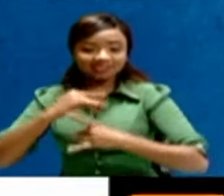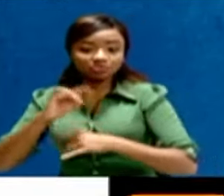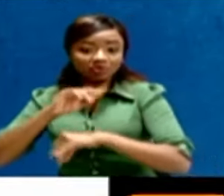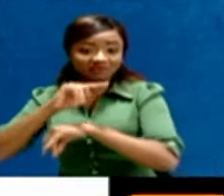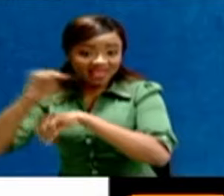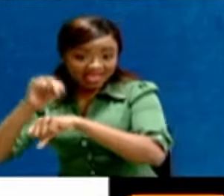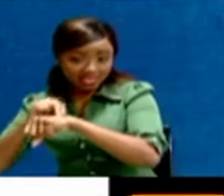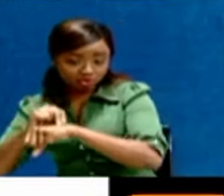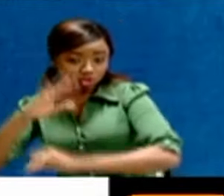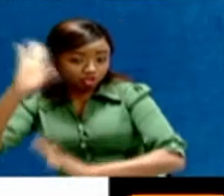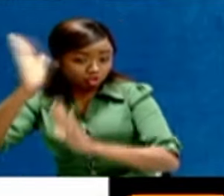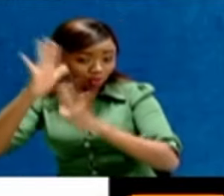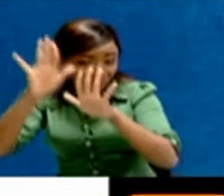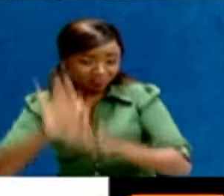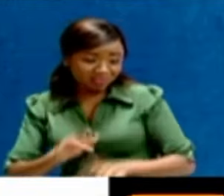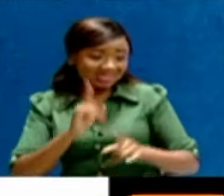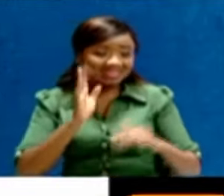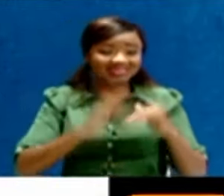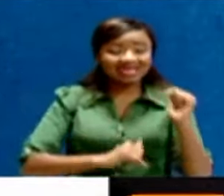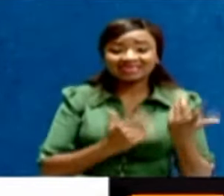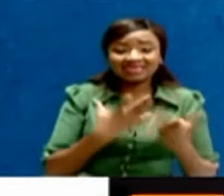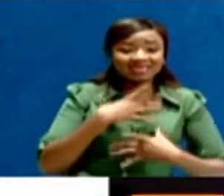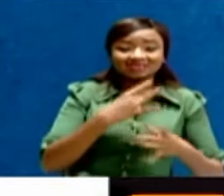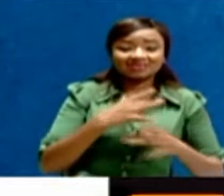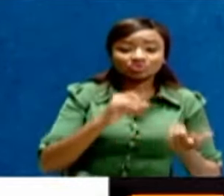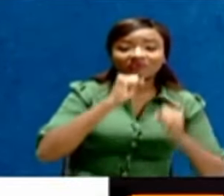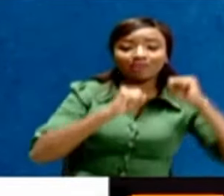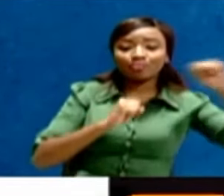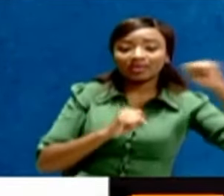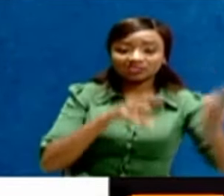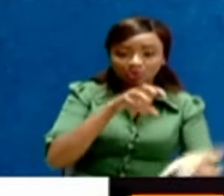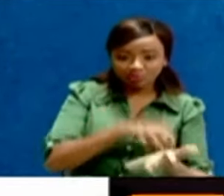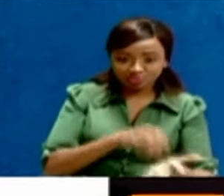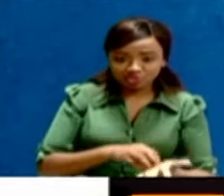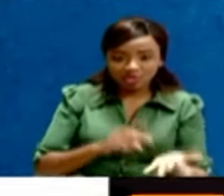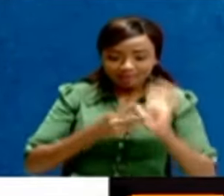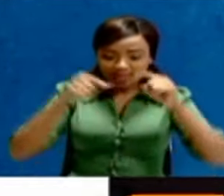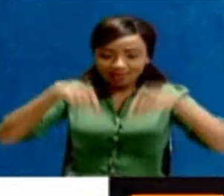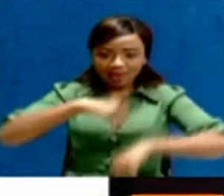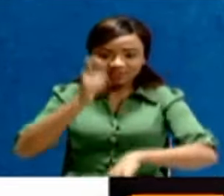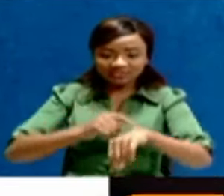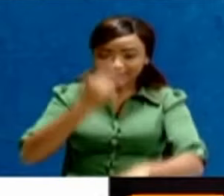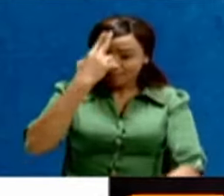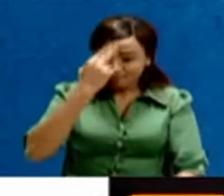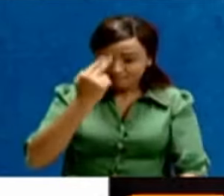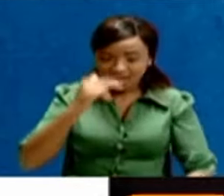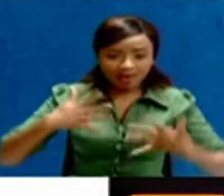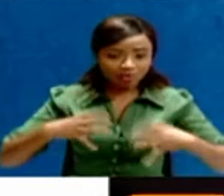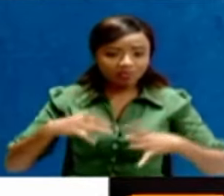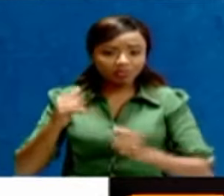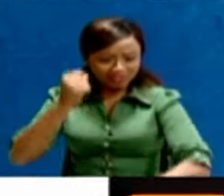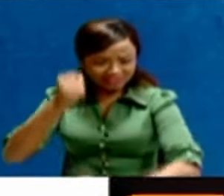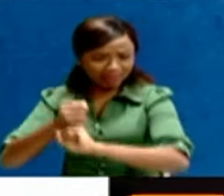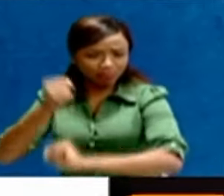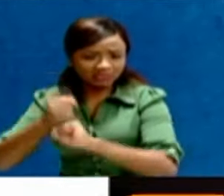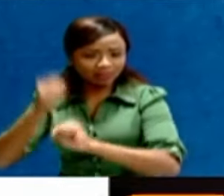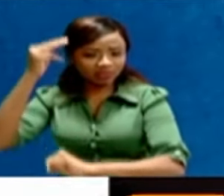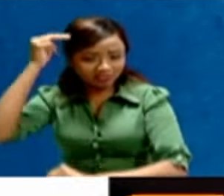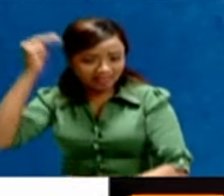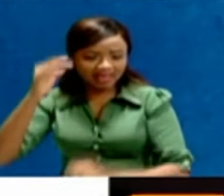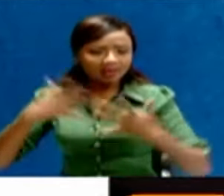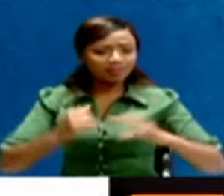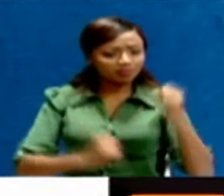affiliation. And this was the time when the people of Narok spoke highly and they defended the people of Mandera and Wajir. and